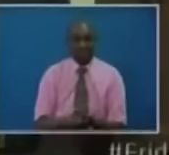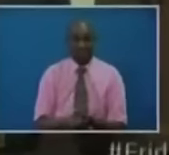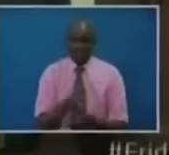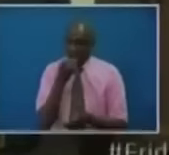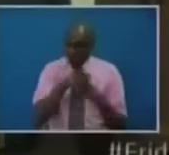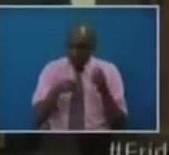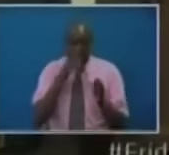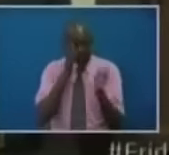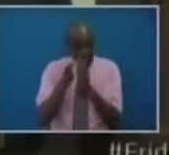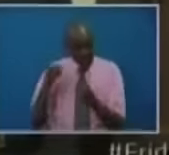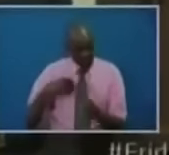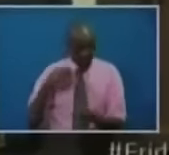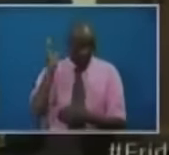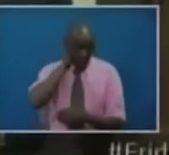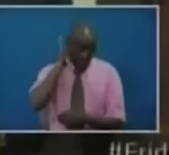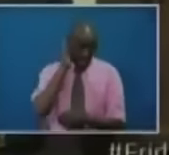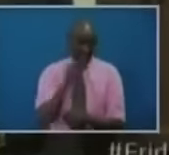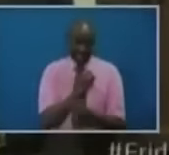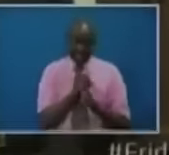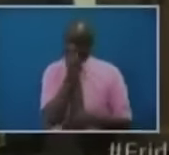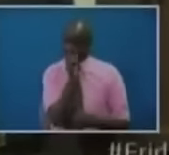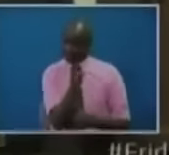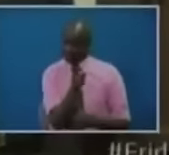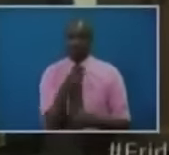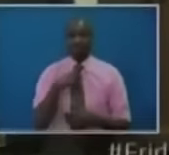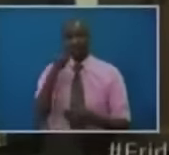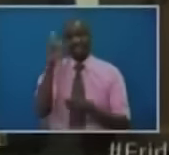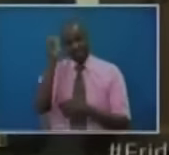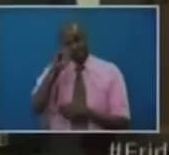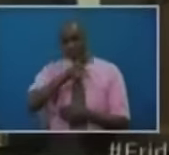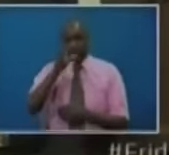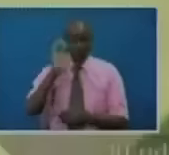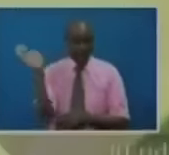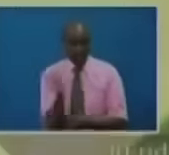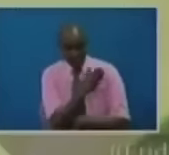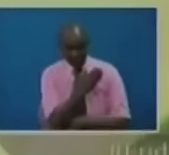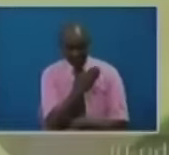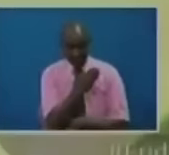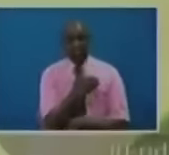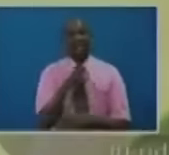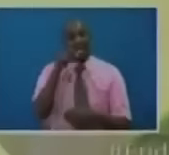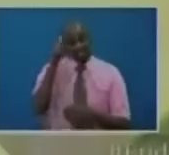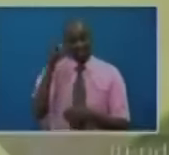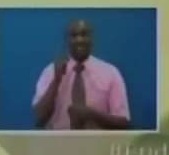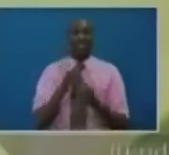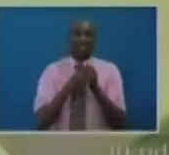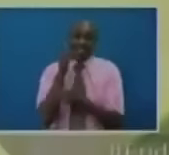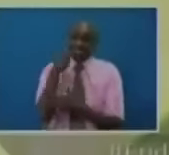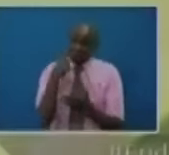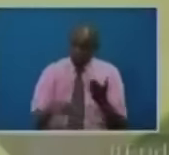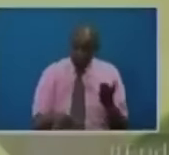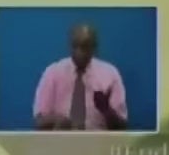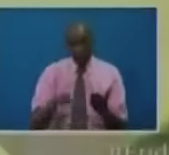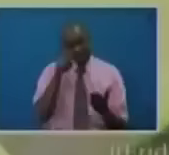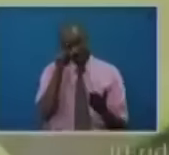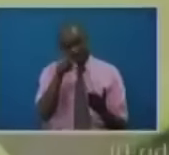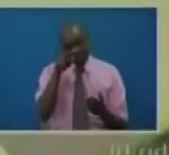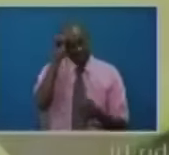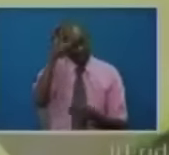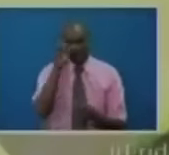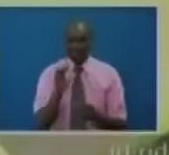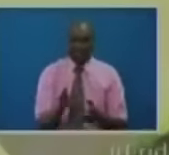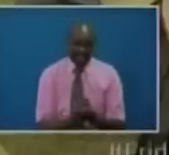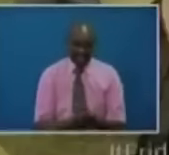Regarding plans by Murang'a Senator Kembi Getura that Nairobi County be abolished, the ANC Supremo said it's not by